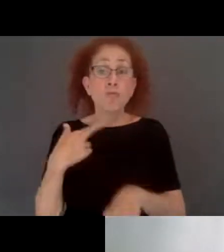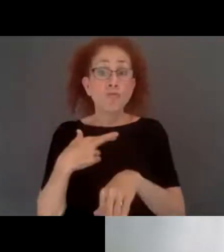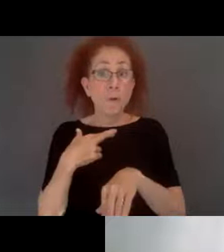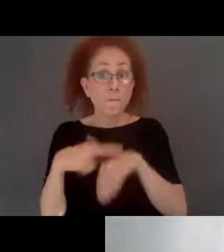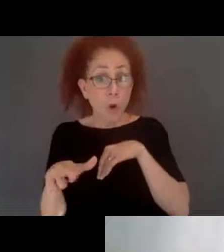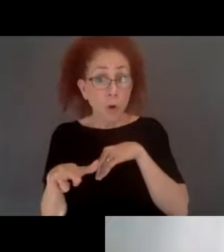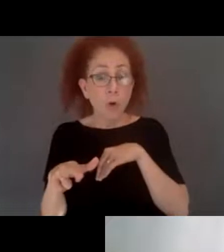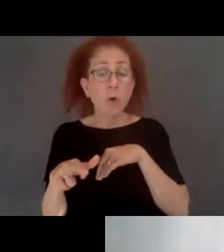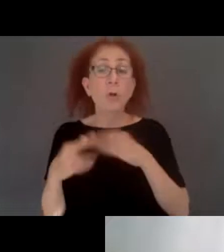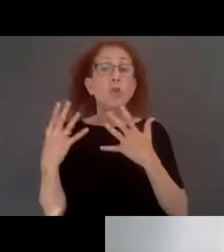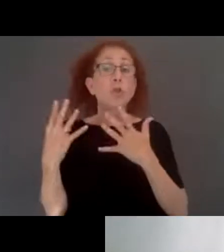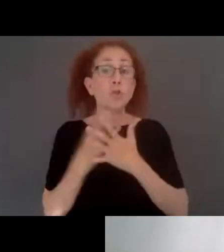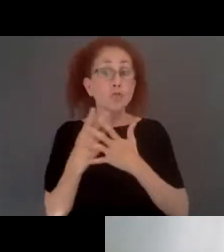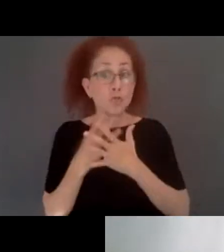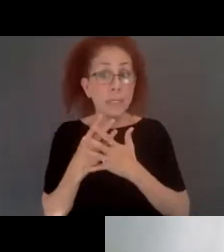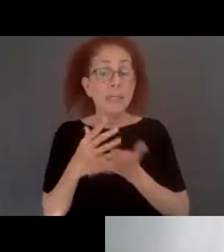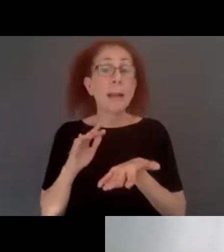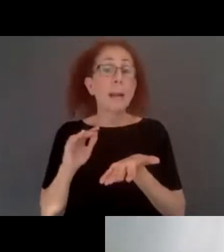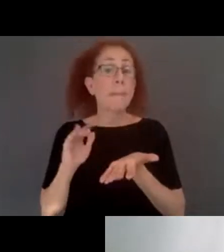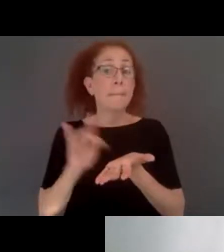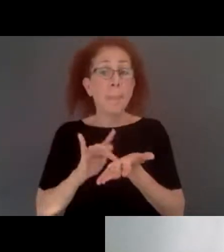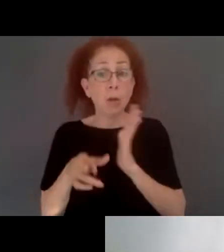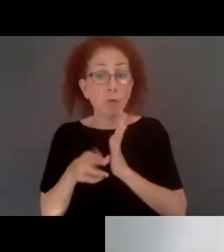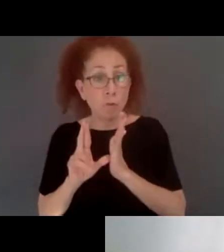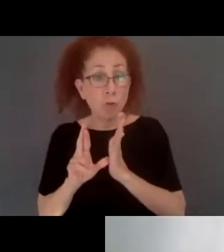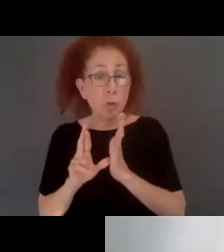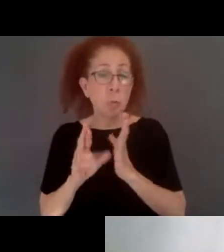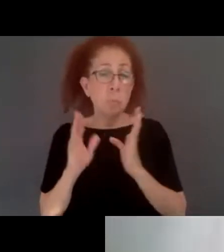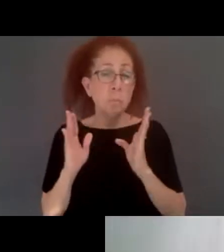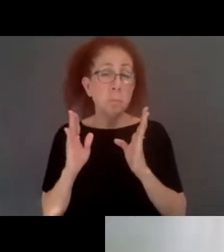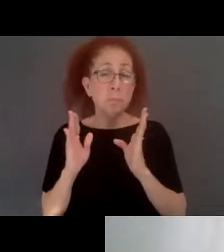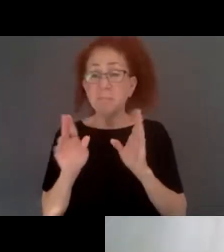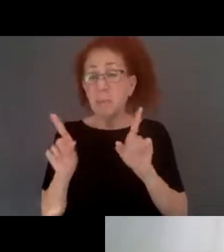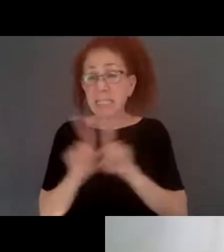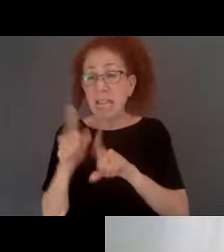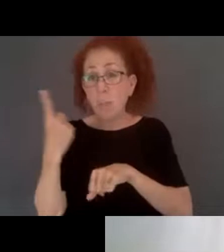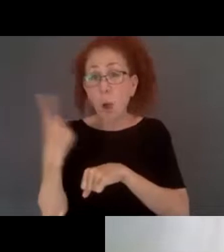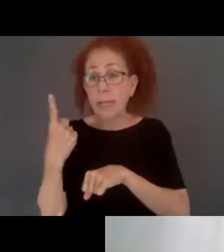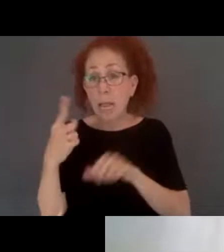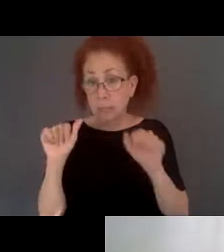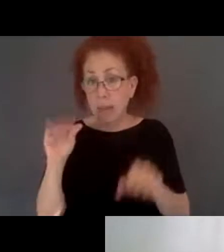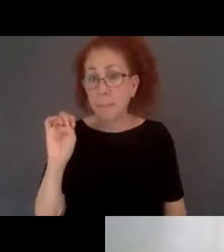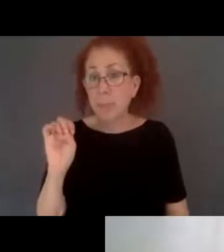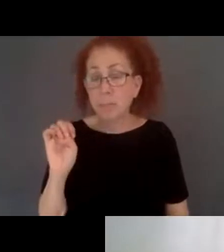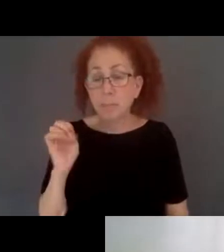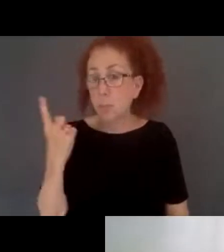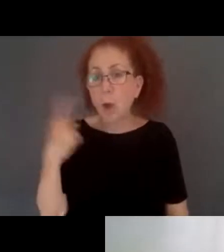goes through the screening process and medical review, it can be the same day